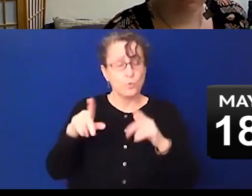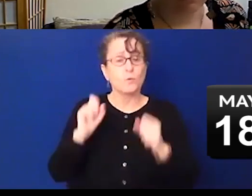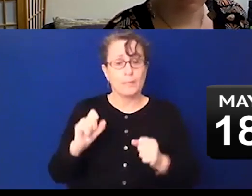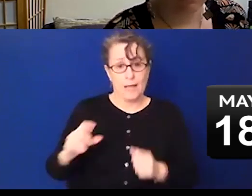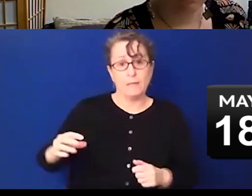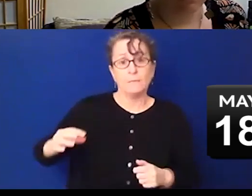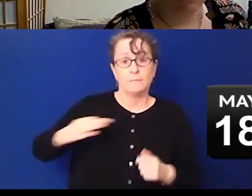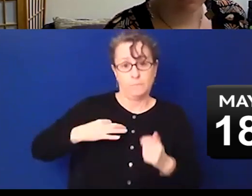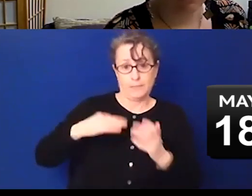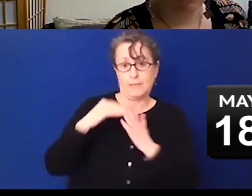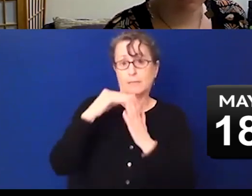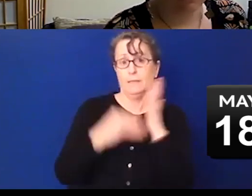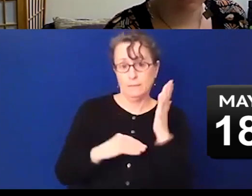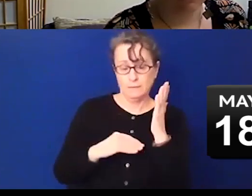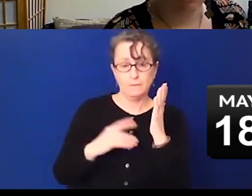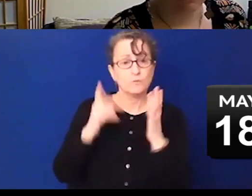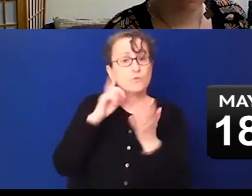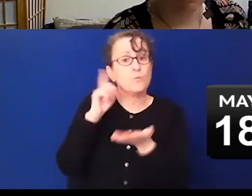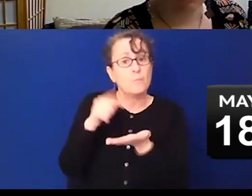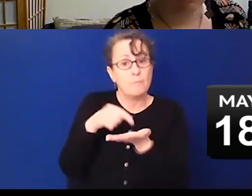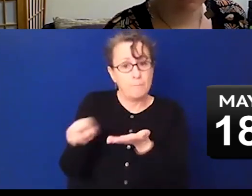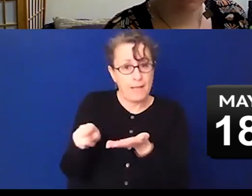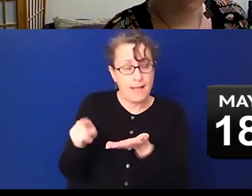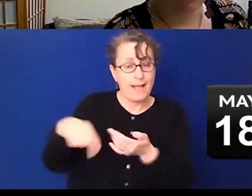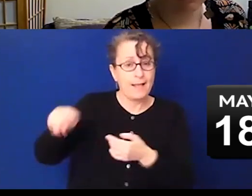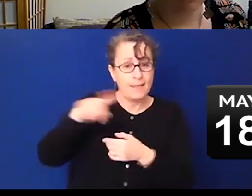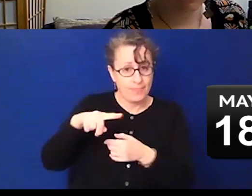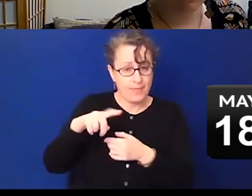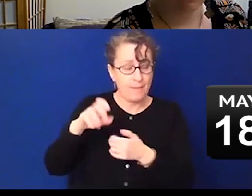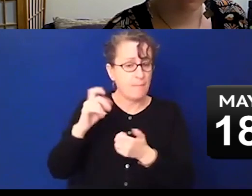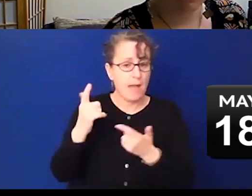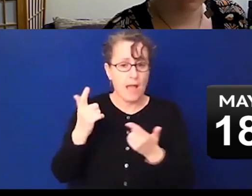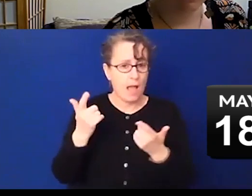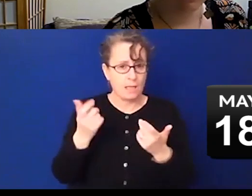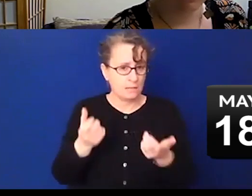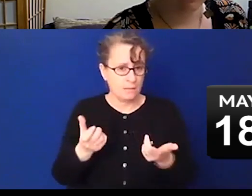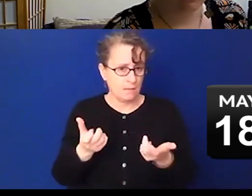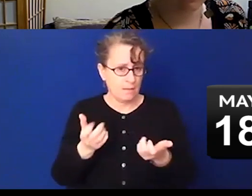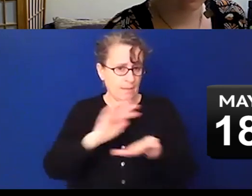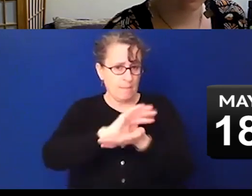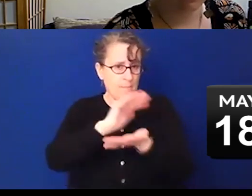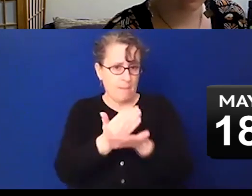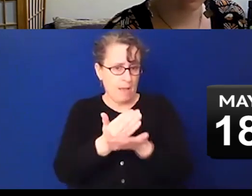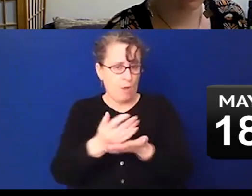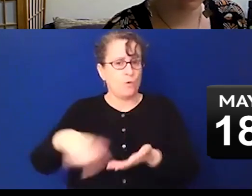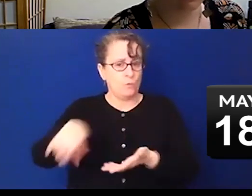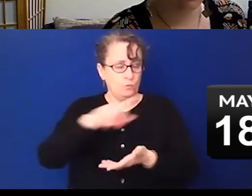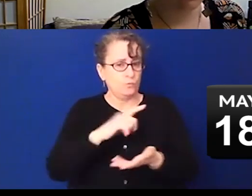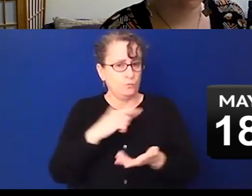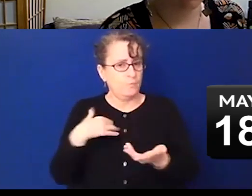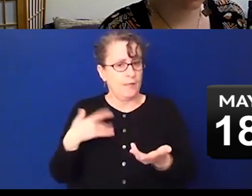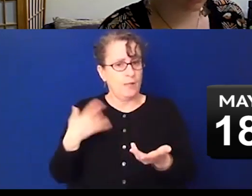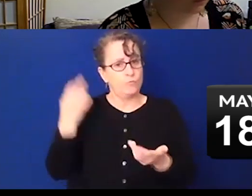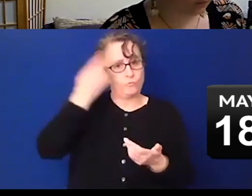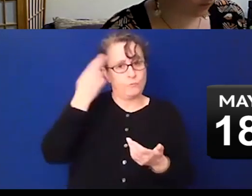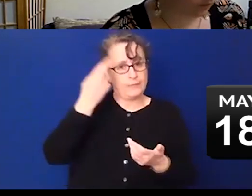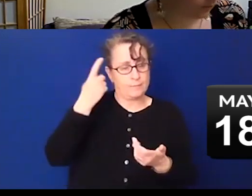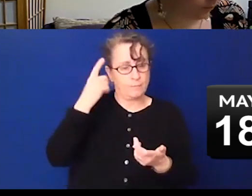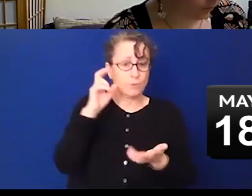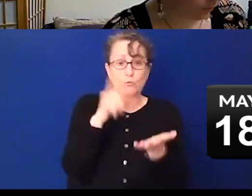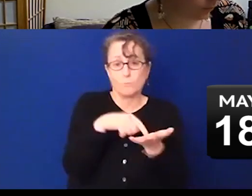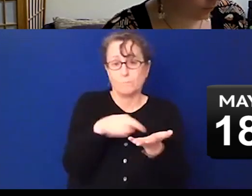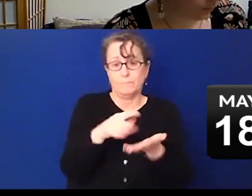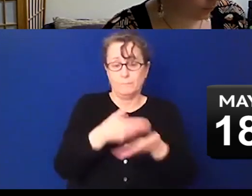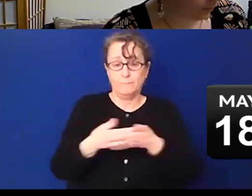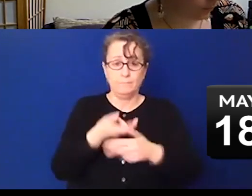will need to just determine what you're comfortable with based on what you pay babysitters when you hire babysitters or some other sort of